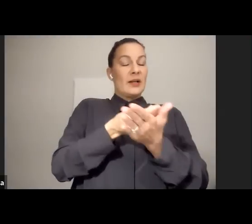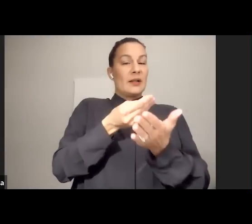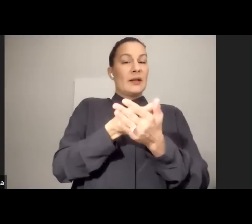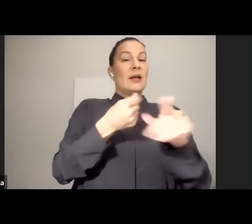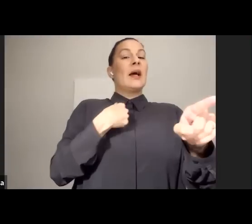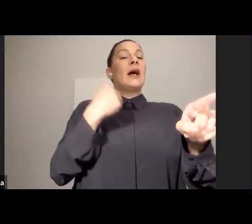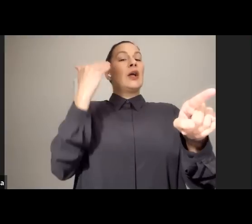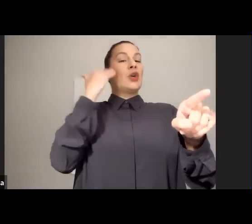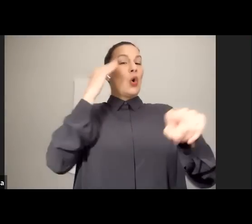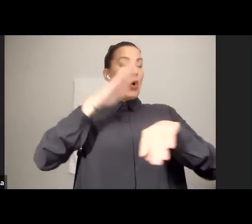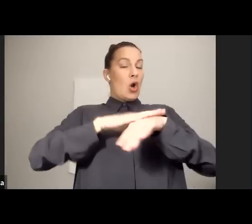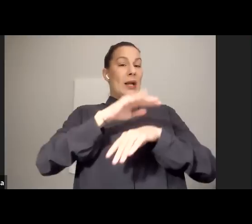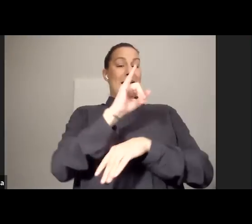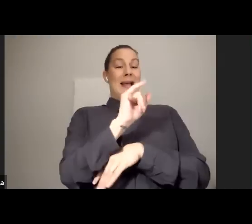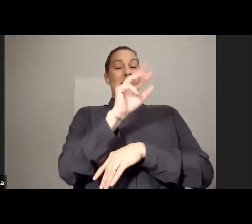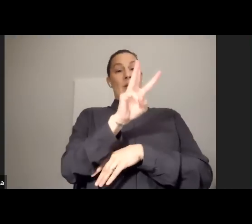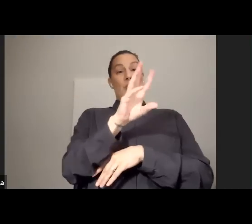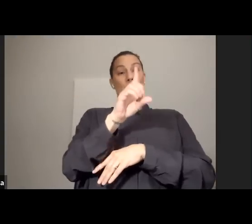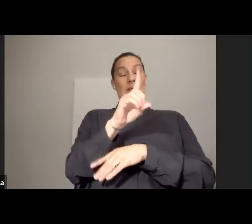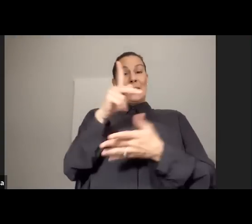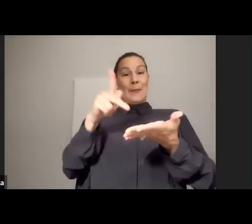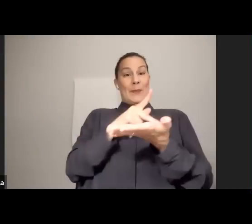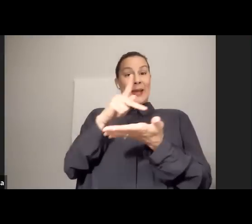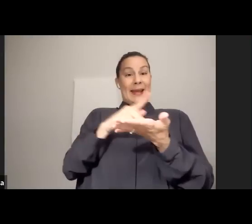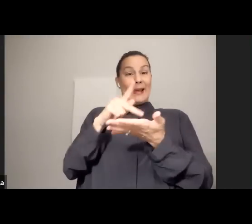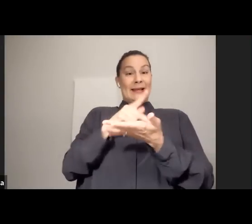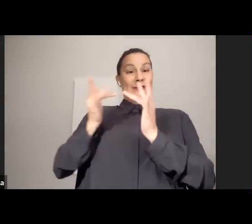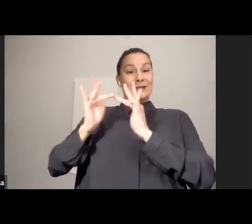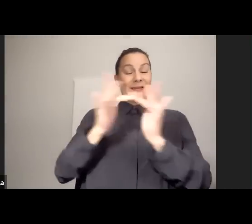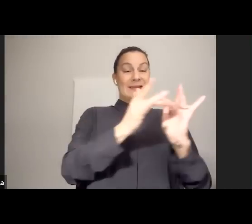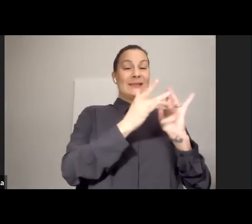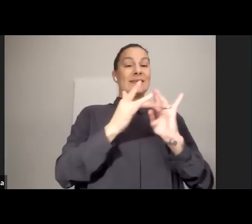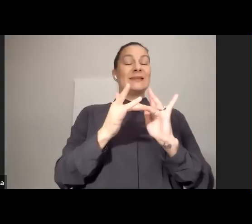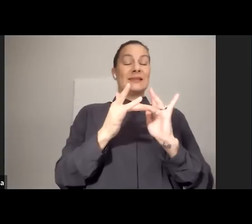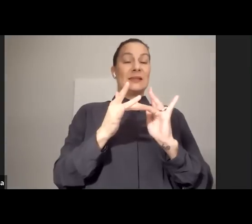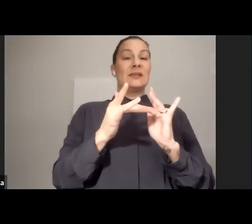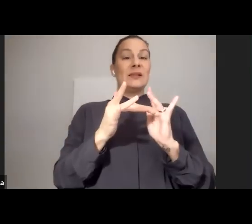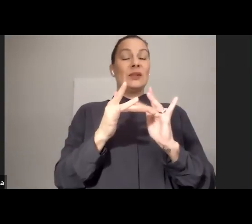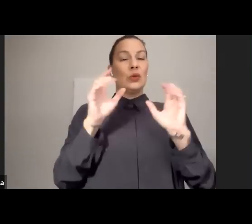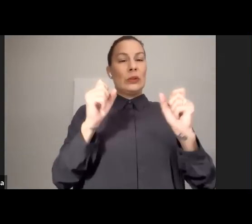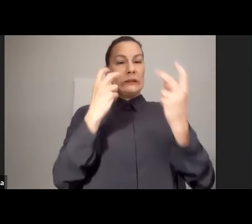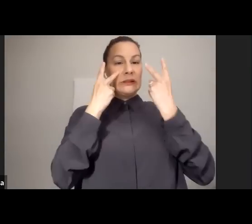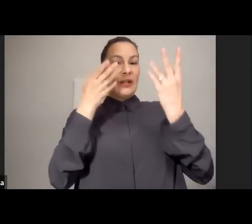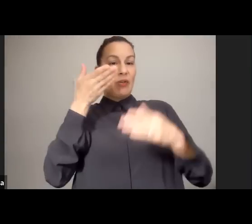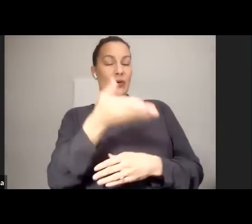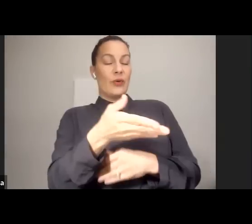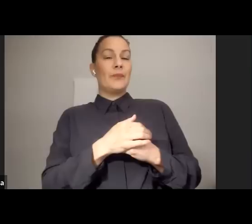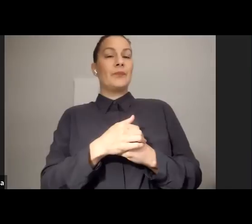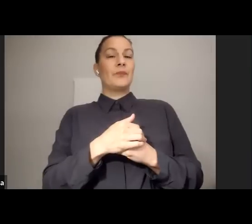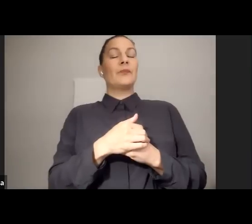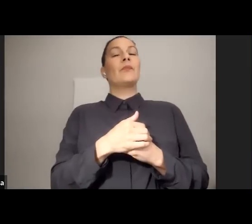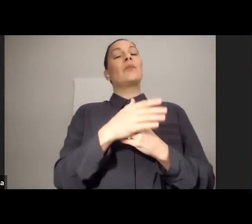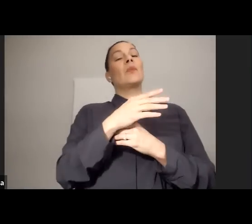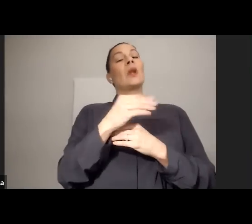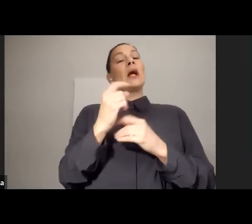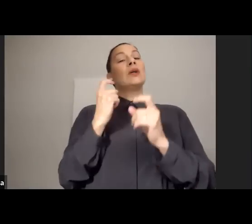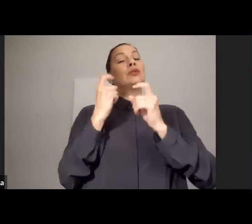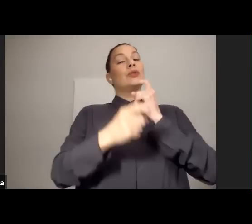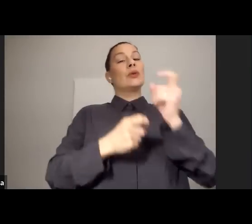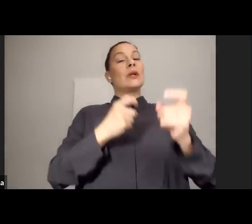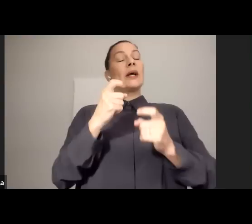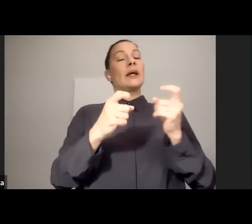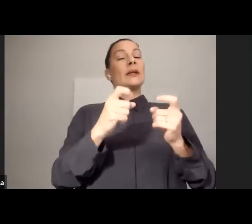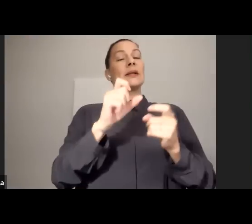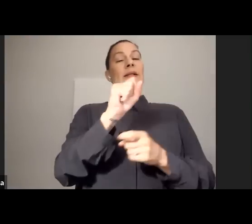and Ashley talked about it earlier in this live stream too. I also want to urge you all to support and donate to sex worker mutual